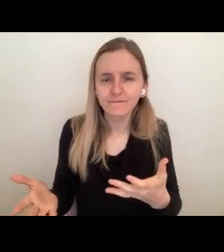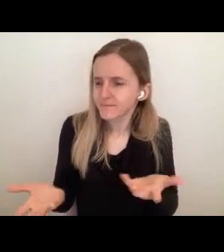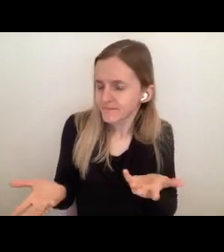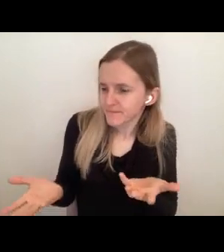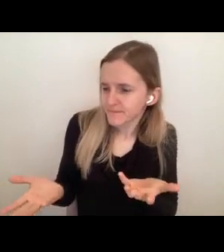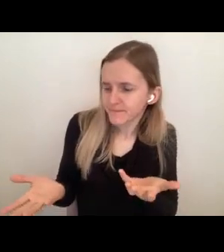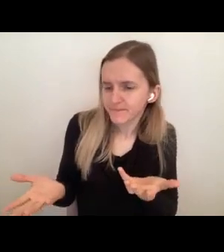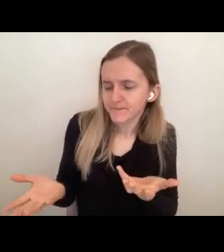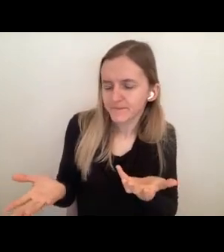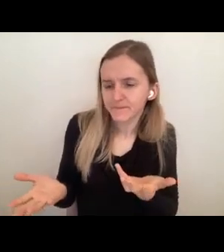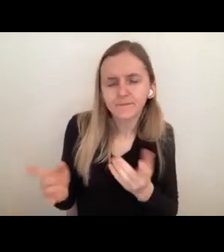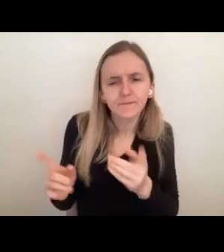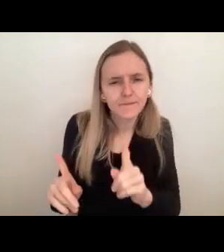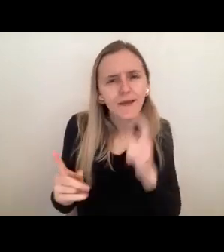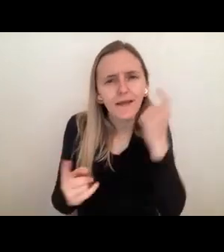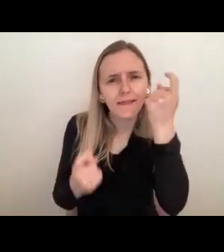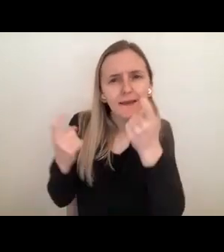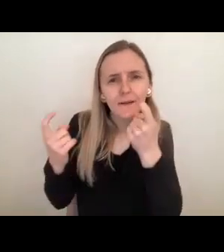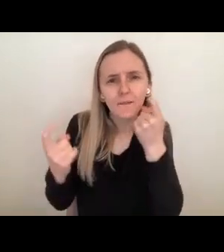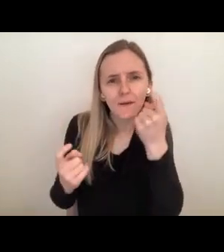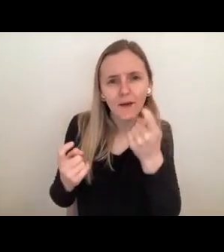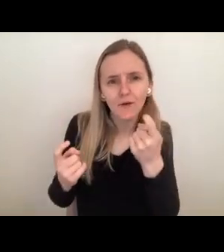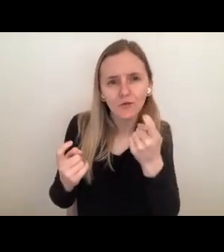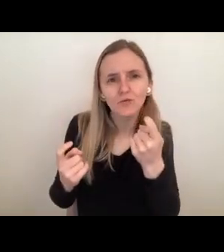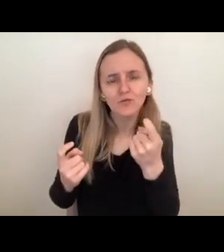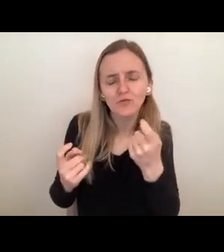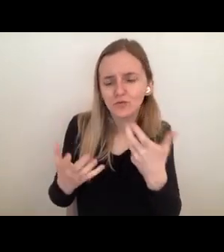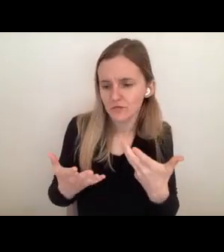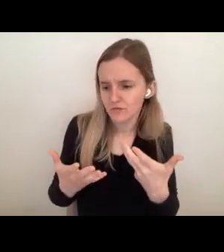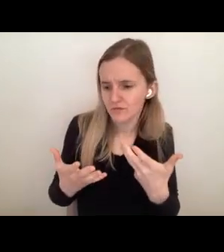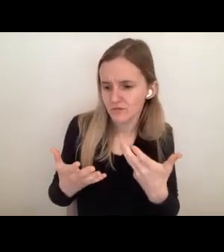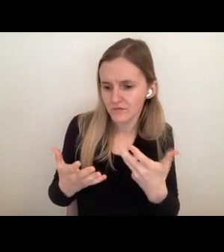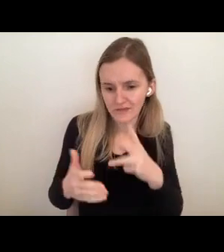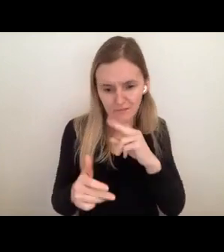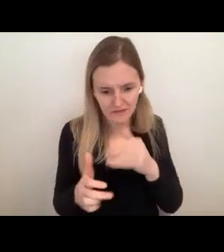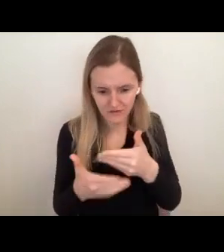back into their speech, language and social experience development?